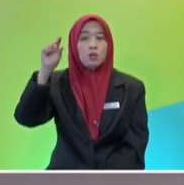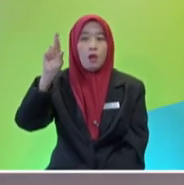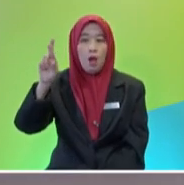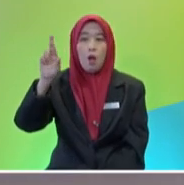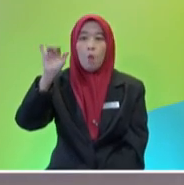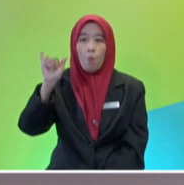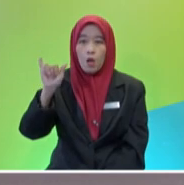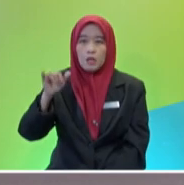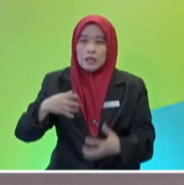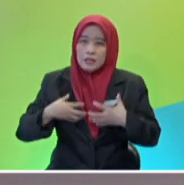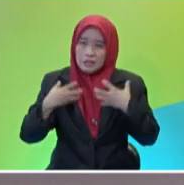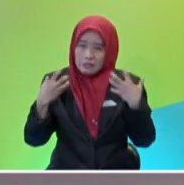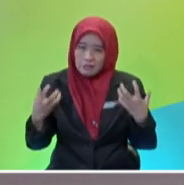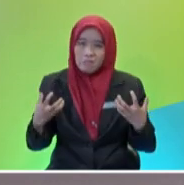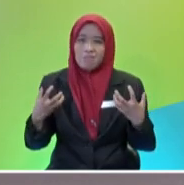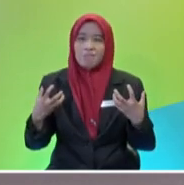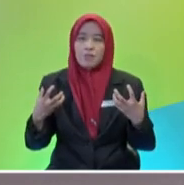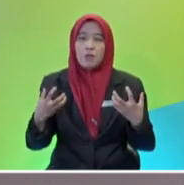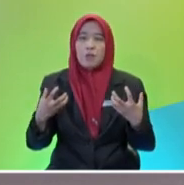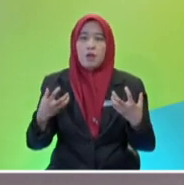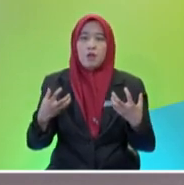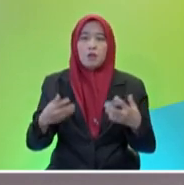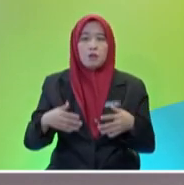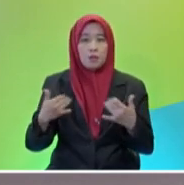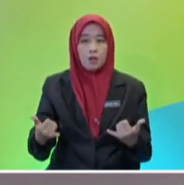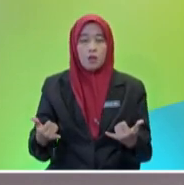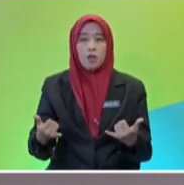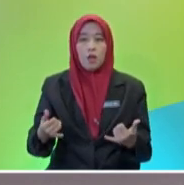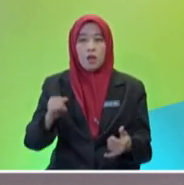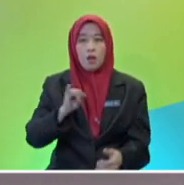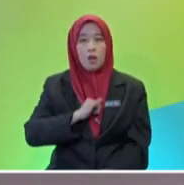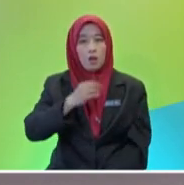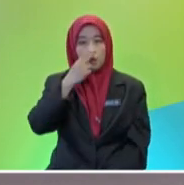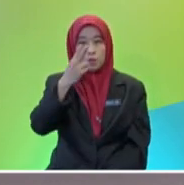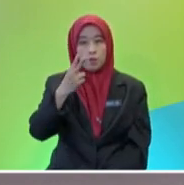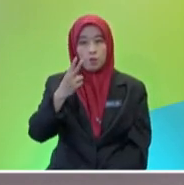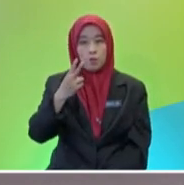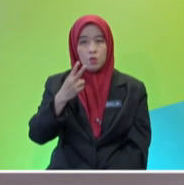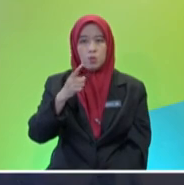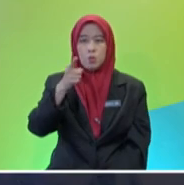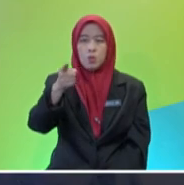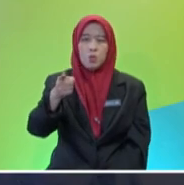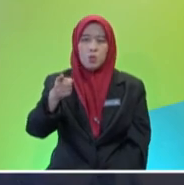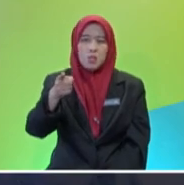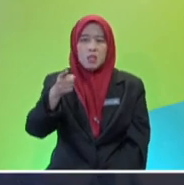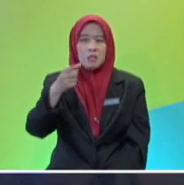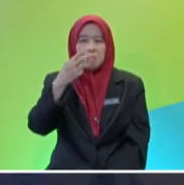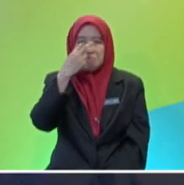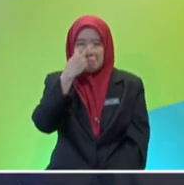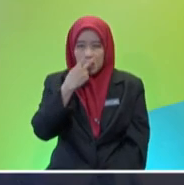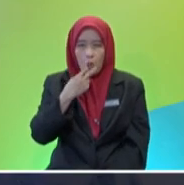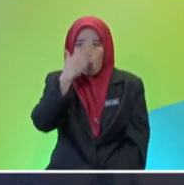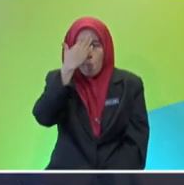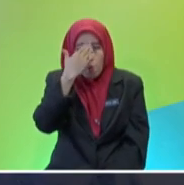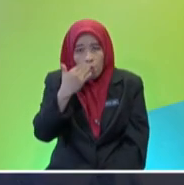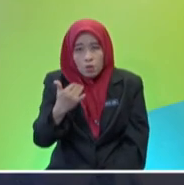A-N-G-R-Y. Angry. Yes, angry. Just now, Shafika, I saw you were sad. Why were you sad?